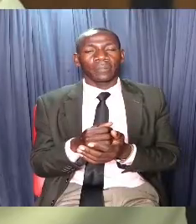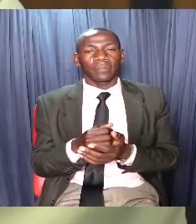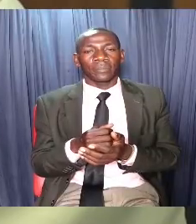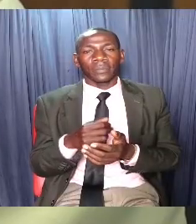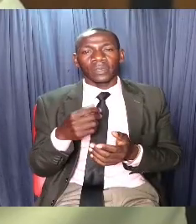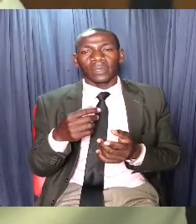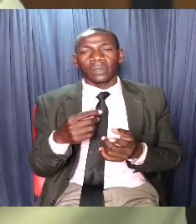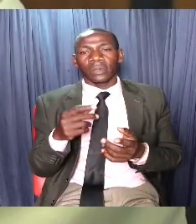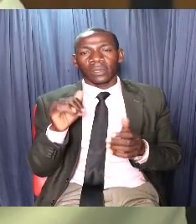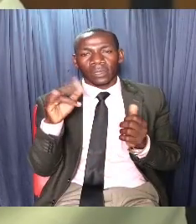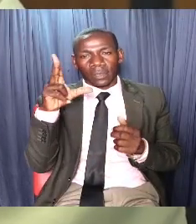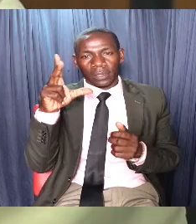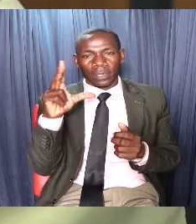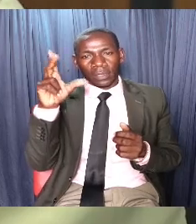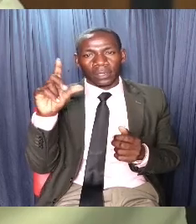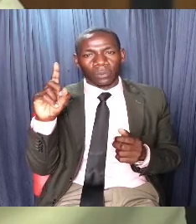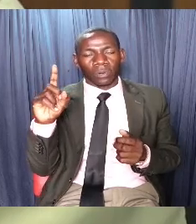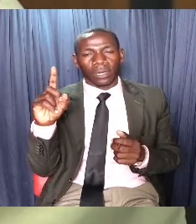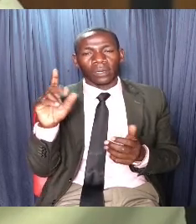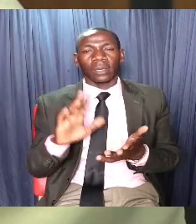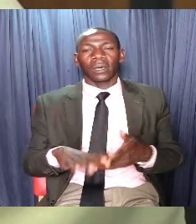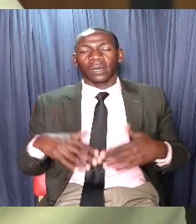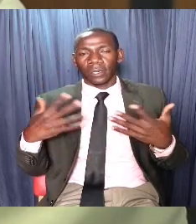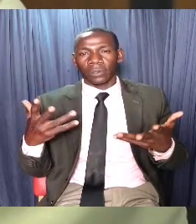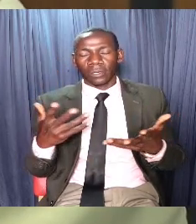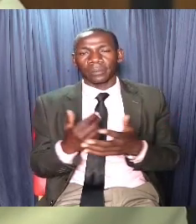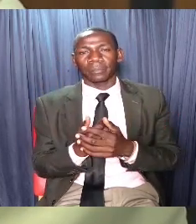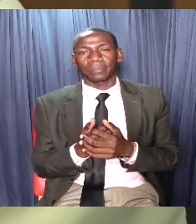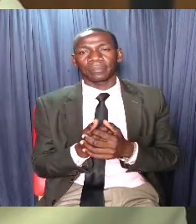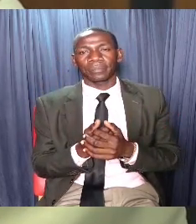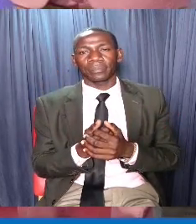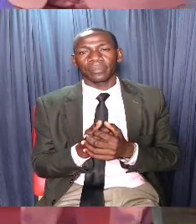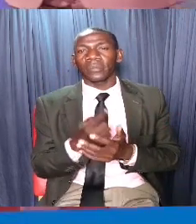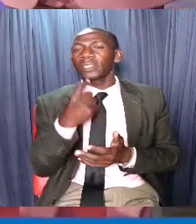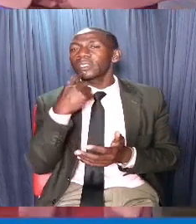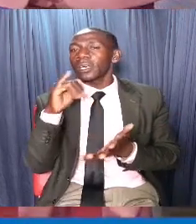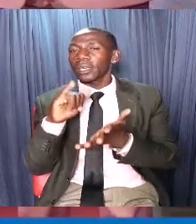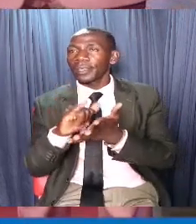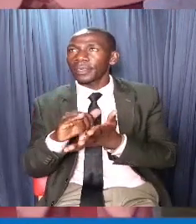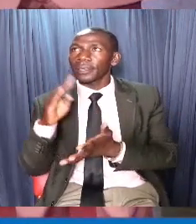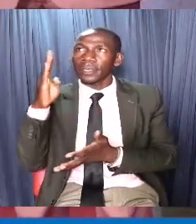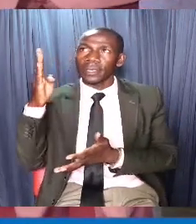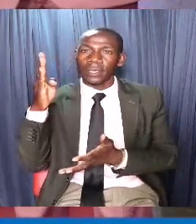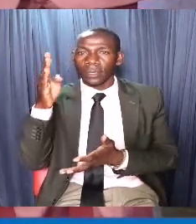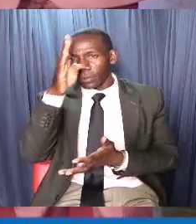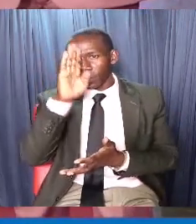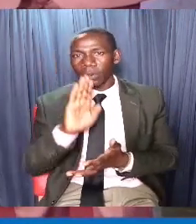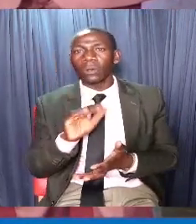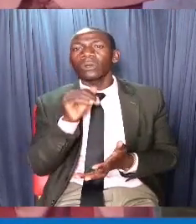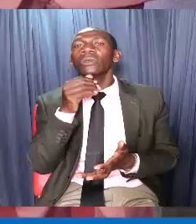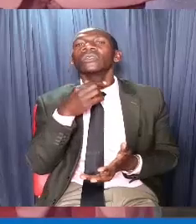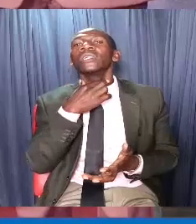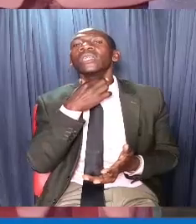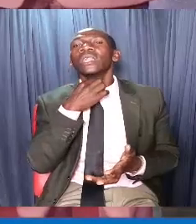ukisoma. 3:31 Lamentations. Hallelujah. Hallelujah. Anasema yeye, he says, hapendi